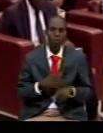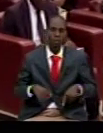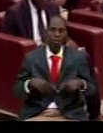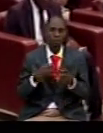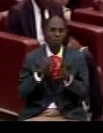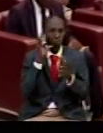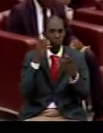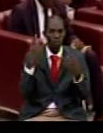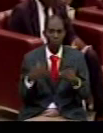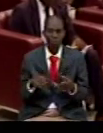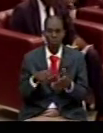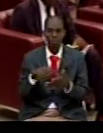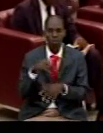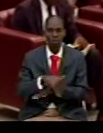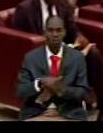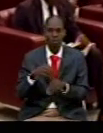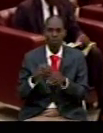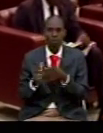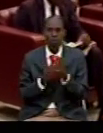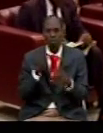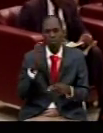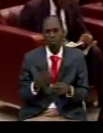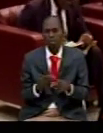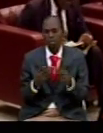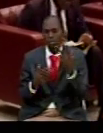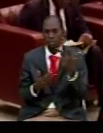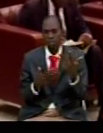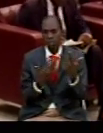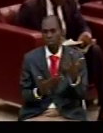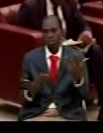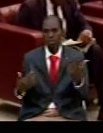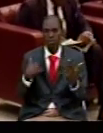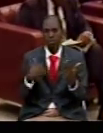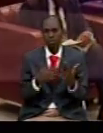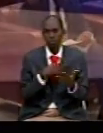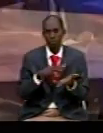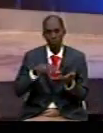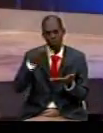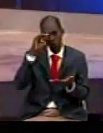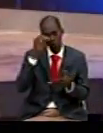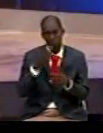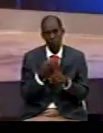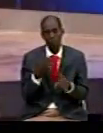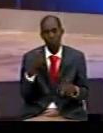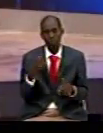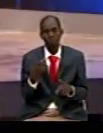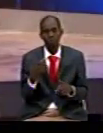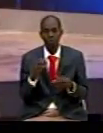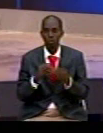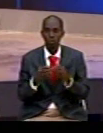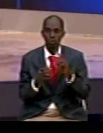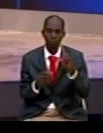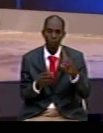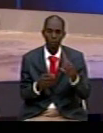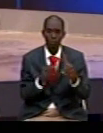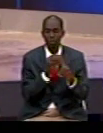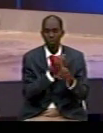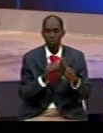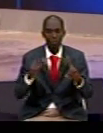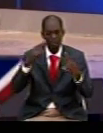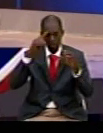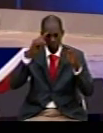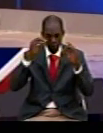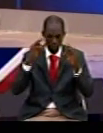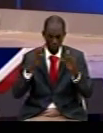tonight. Three things we're looking at as we look at this story. Number one, a